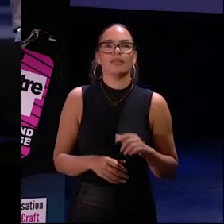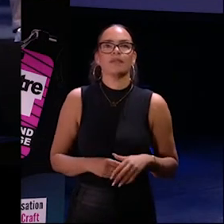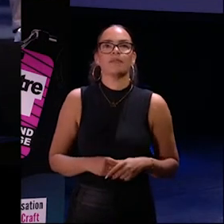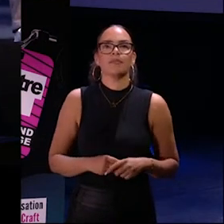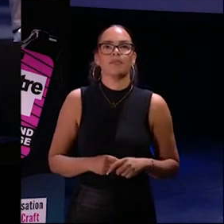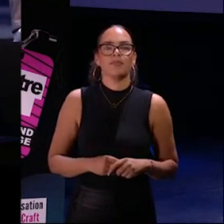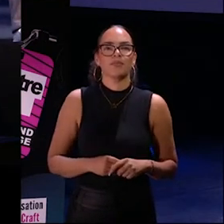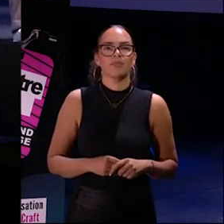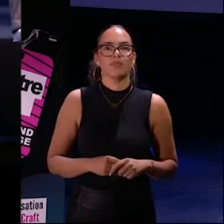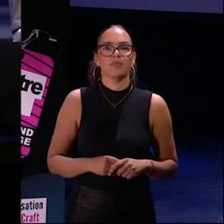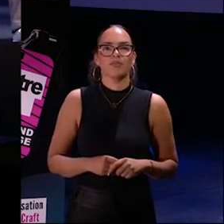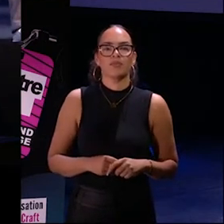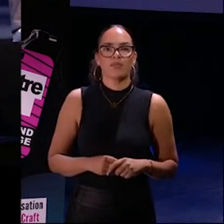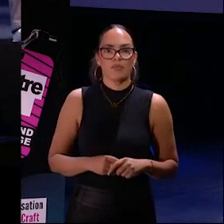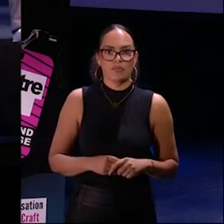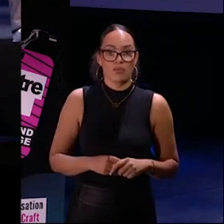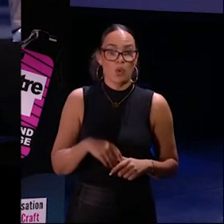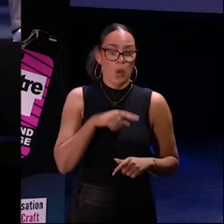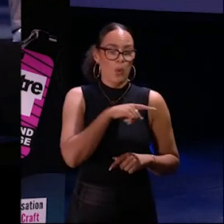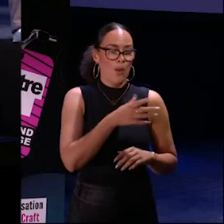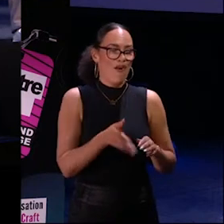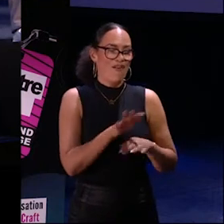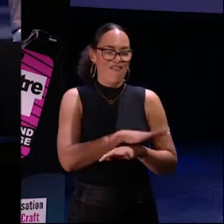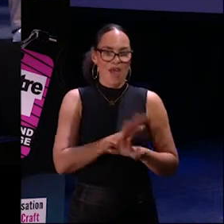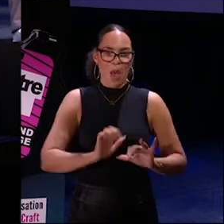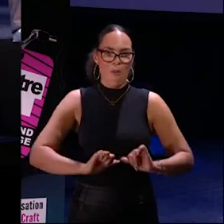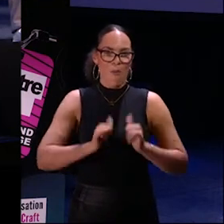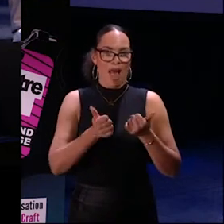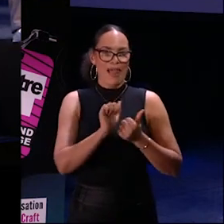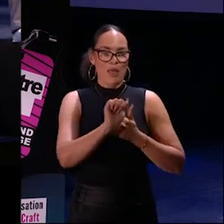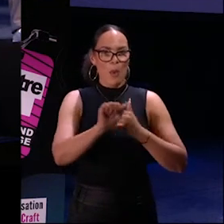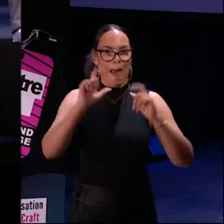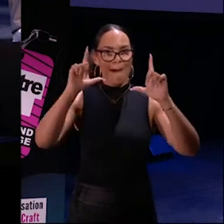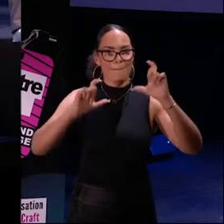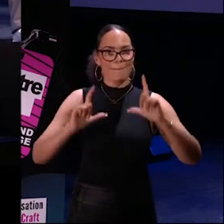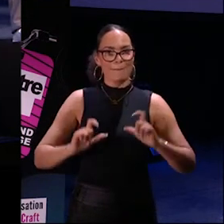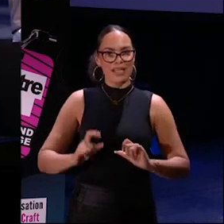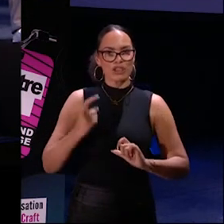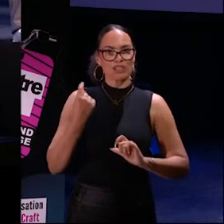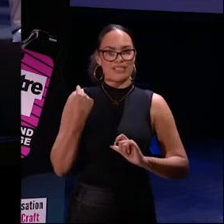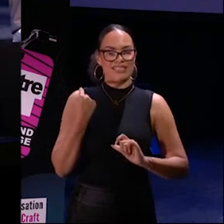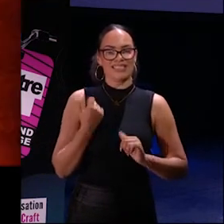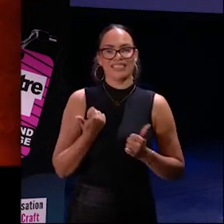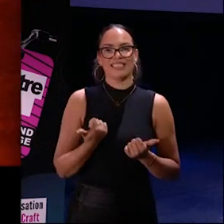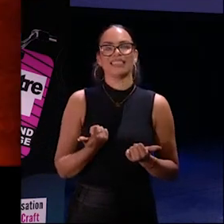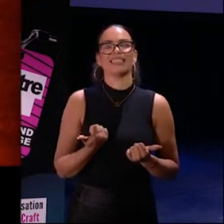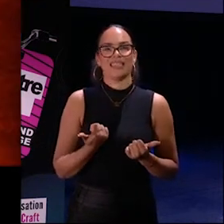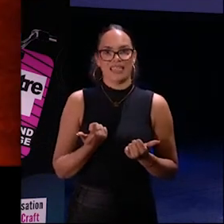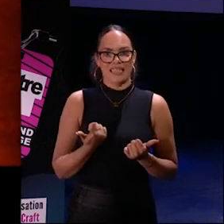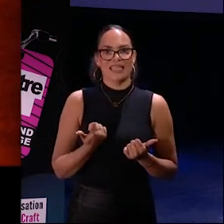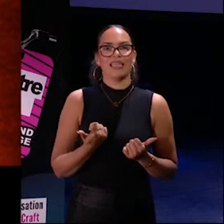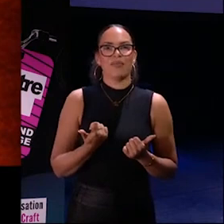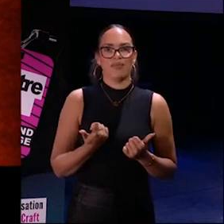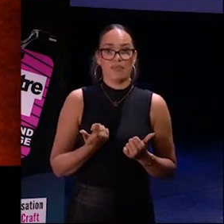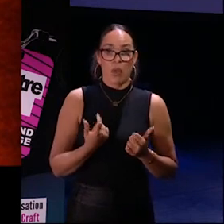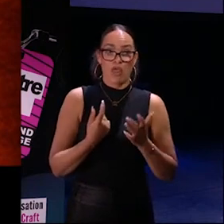a huge amount of the, in fact, as you covered really well in your, you know, all your pictures that you had of the way things were being done in the rep, which is